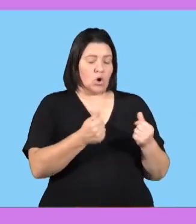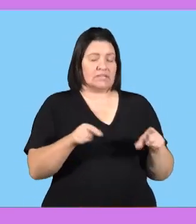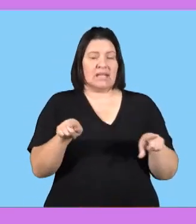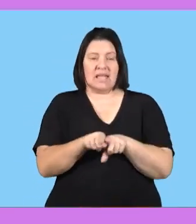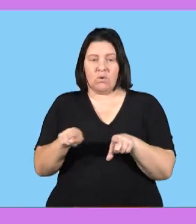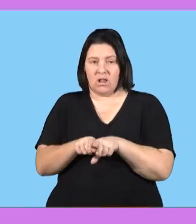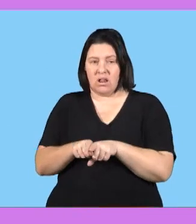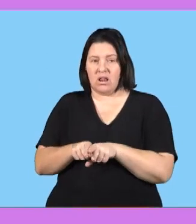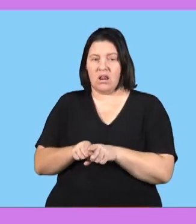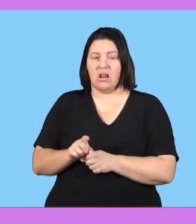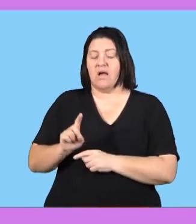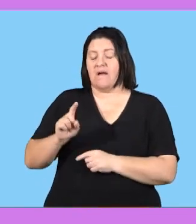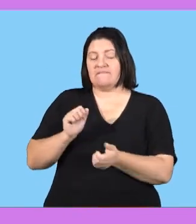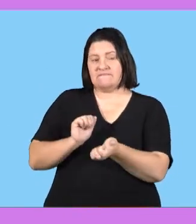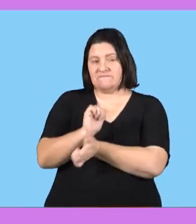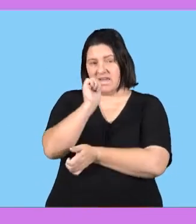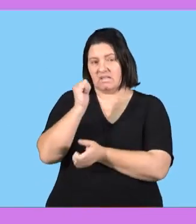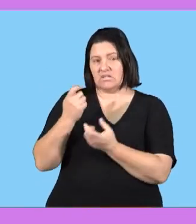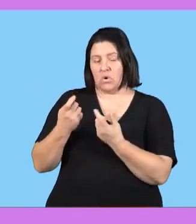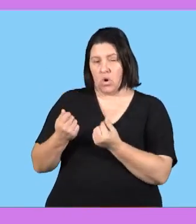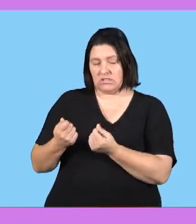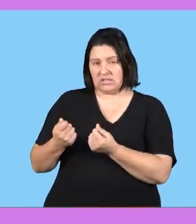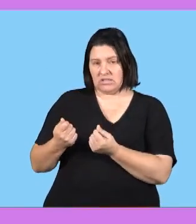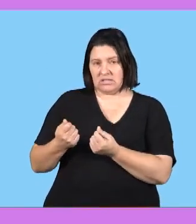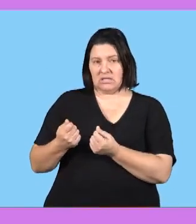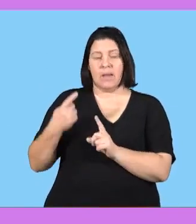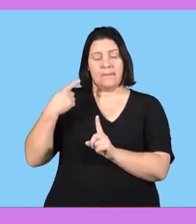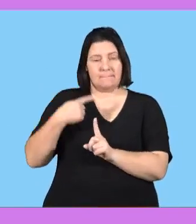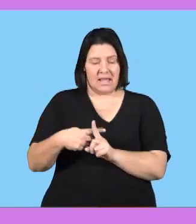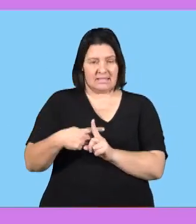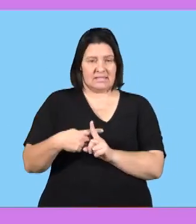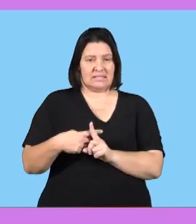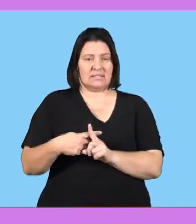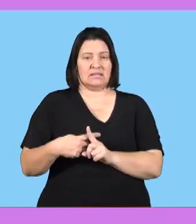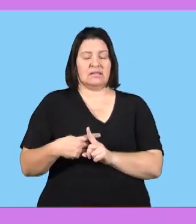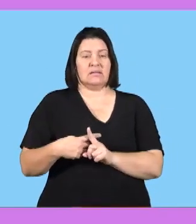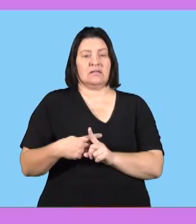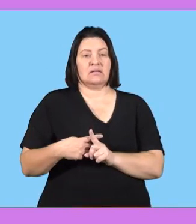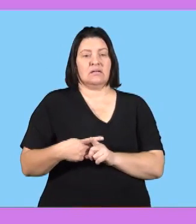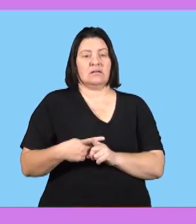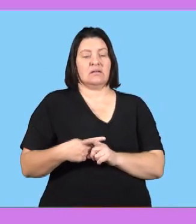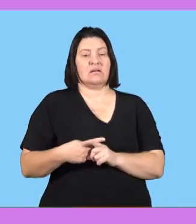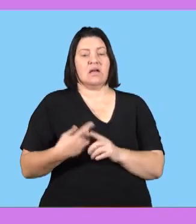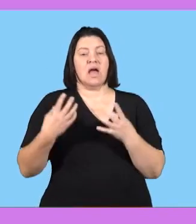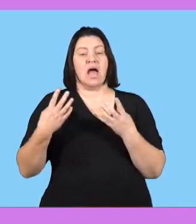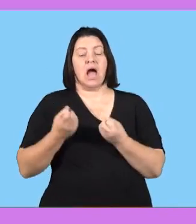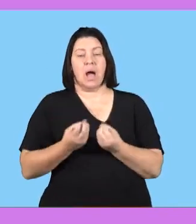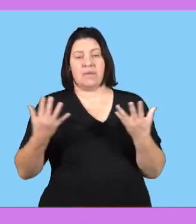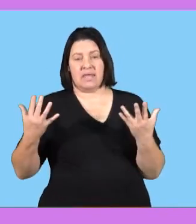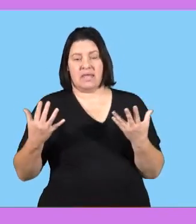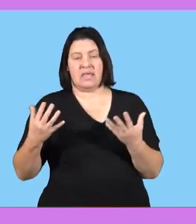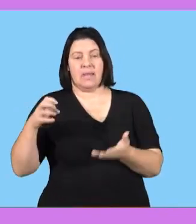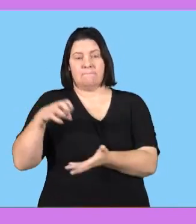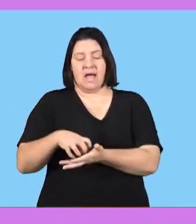cost equal to, we first take the fixed cost plus we write the